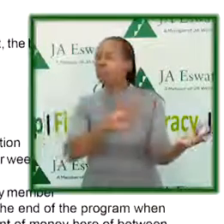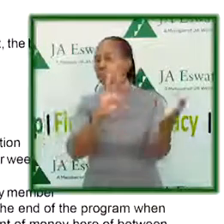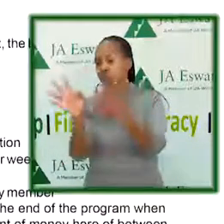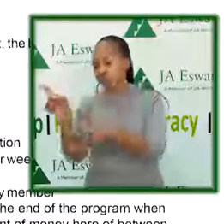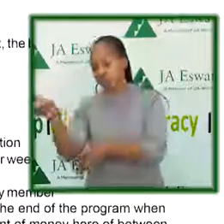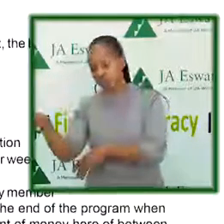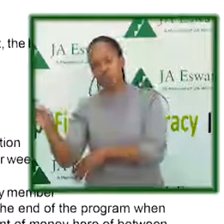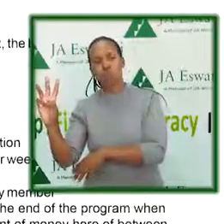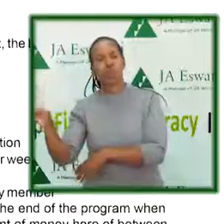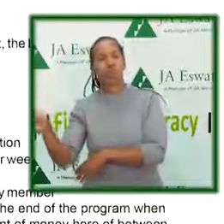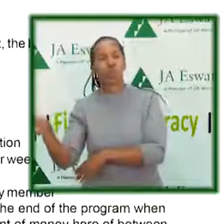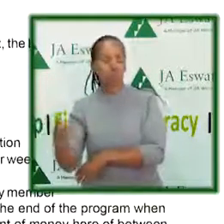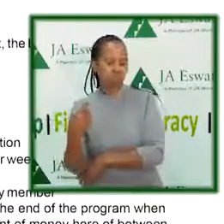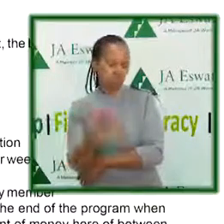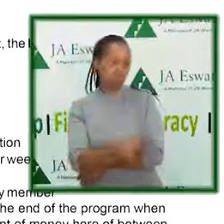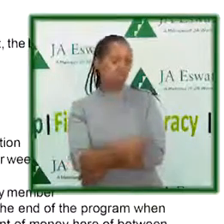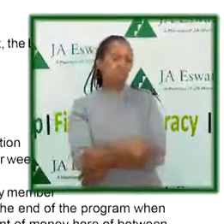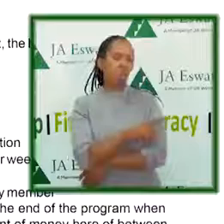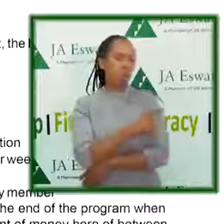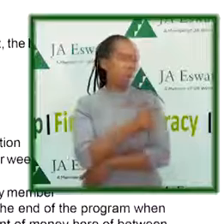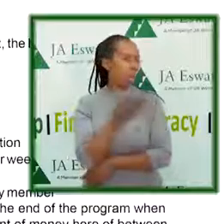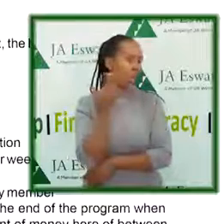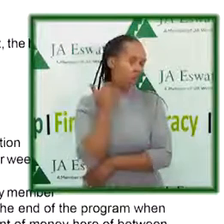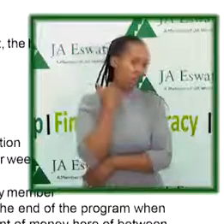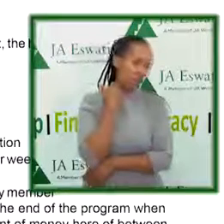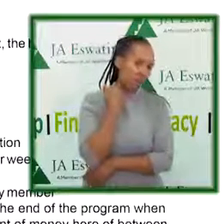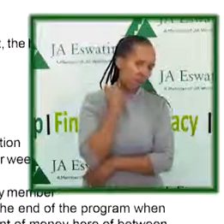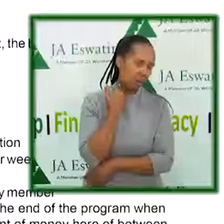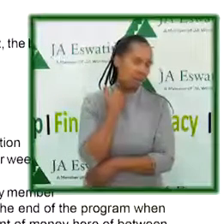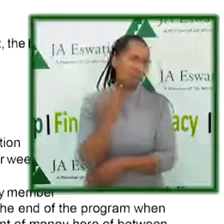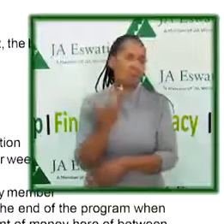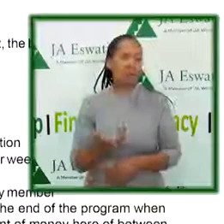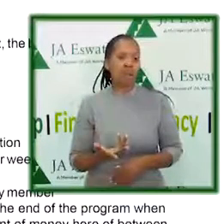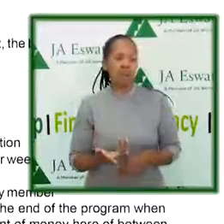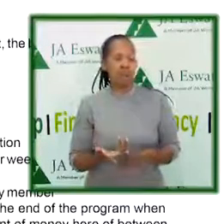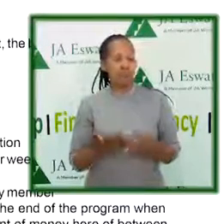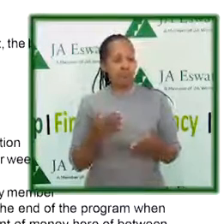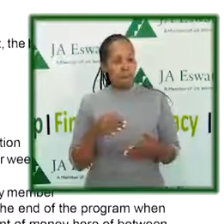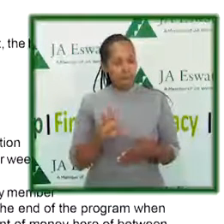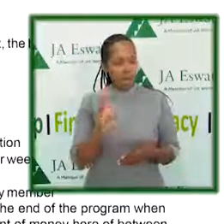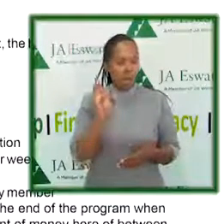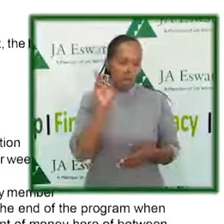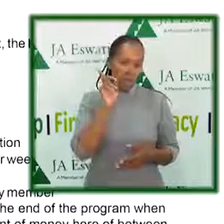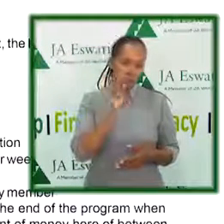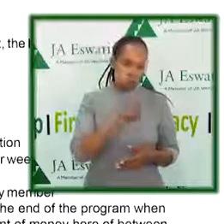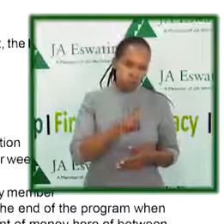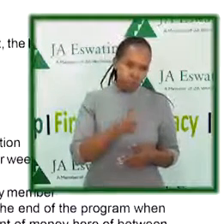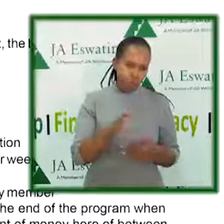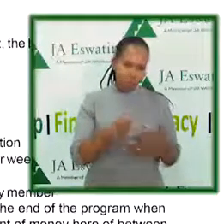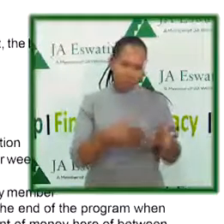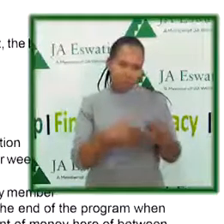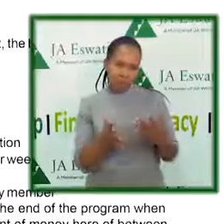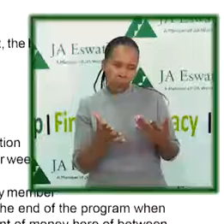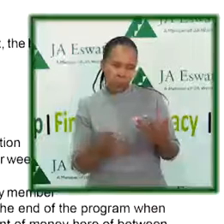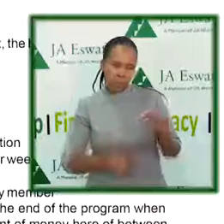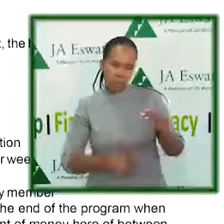the value that customers place on your product. Please take note of this. If you can offer something of more value